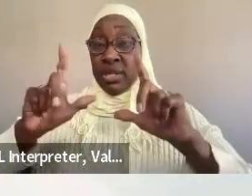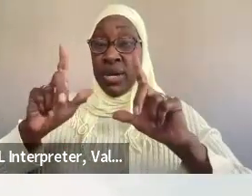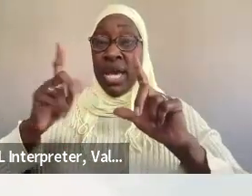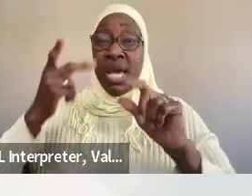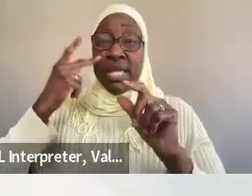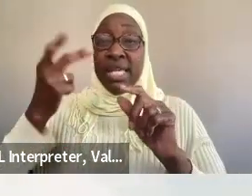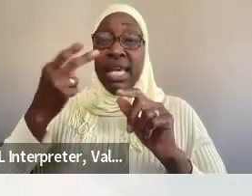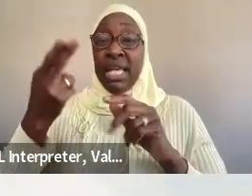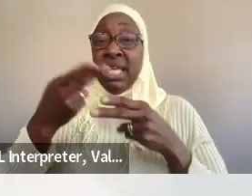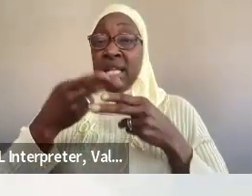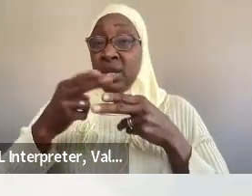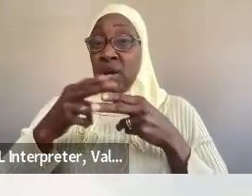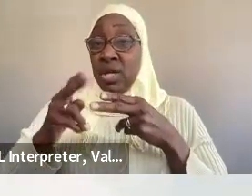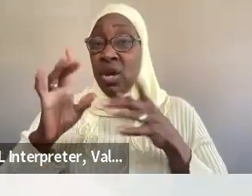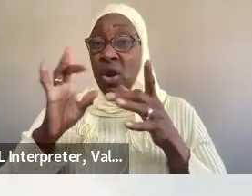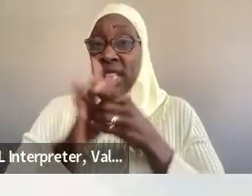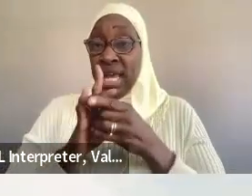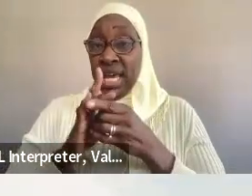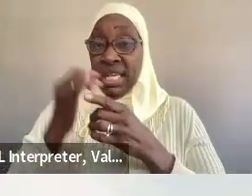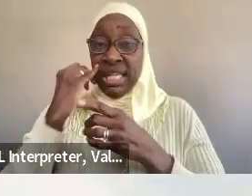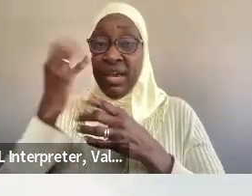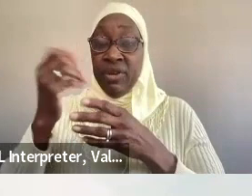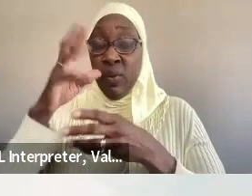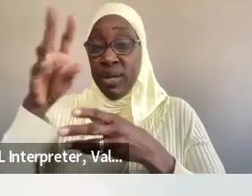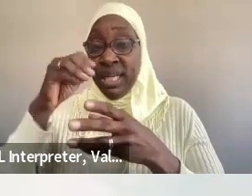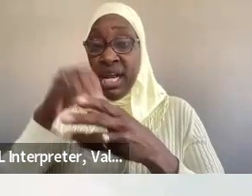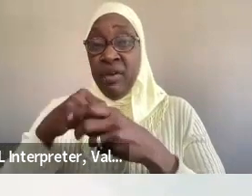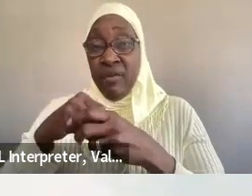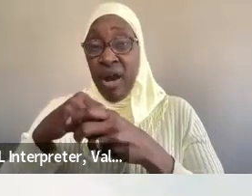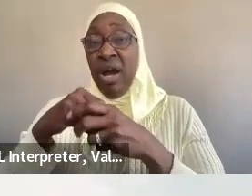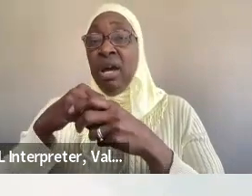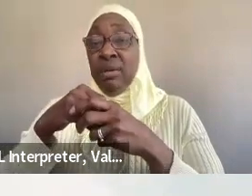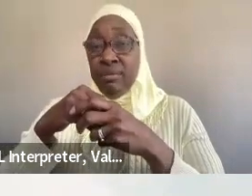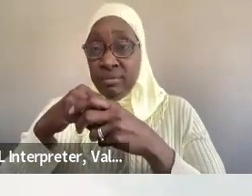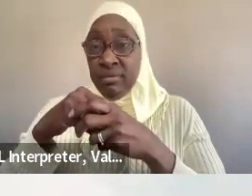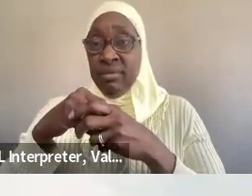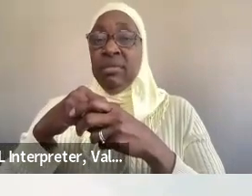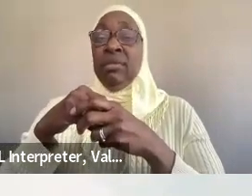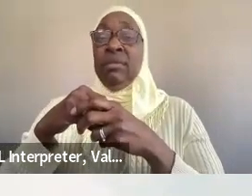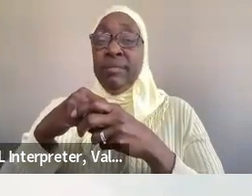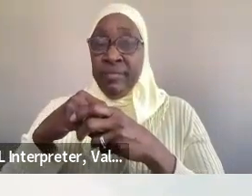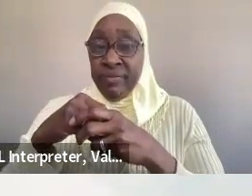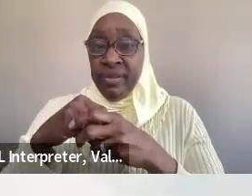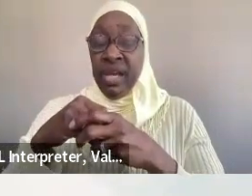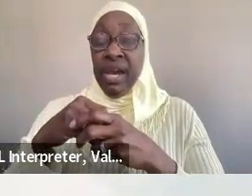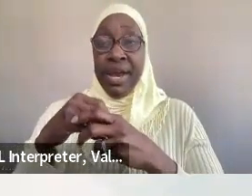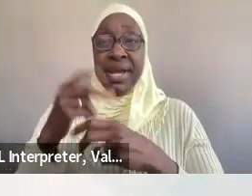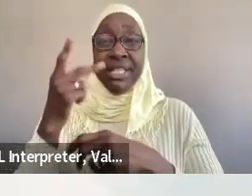links. So if you want to get involved, you can visit our 2 tiny URLs, which are